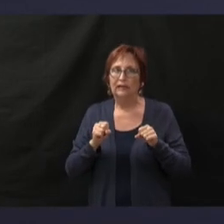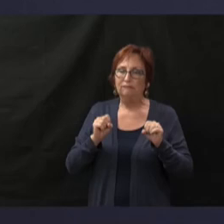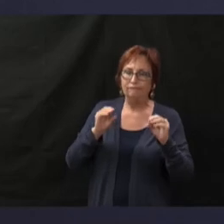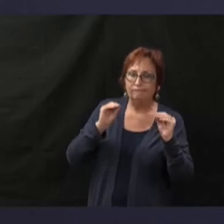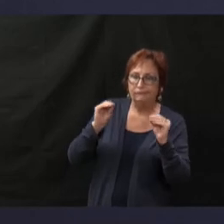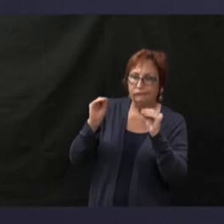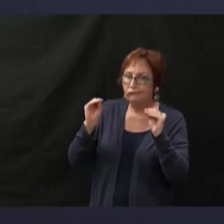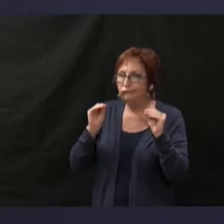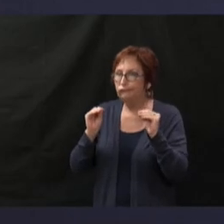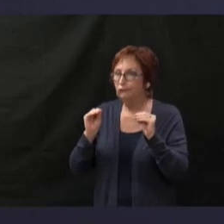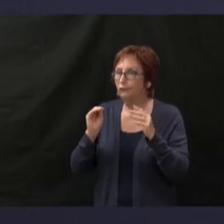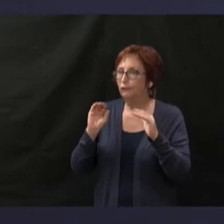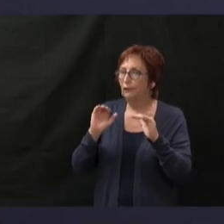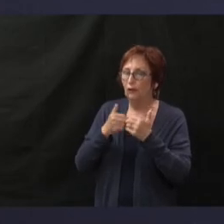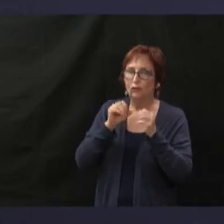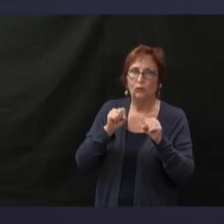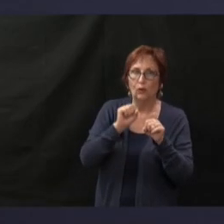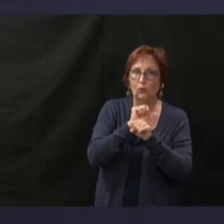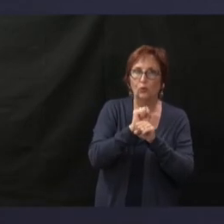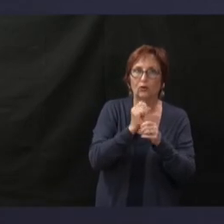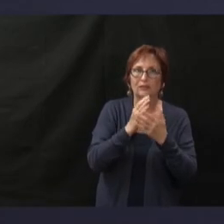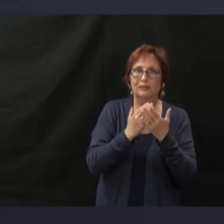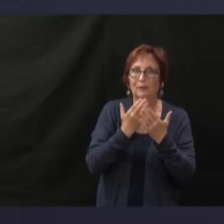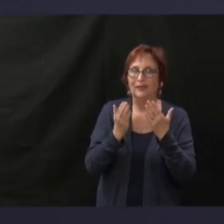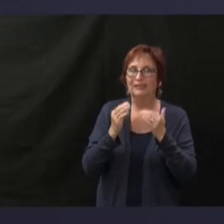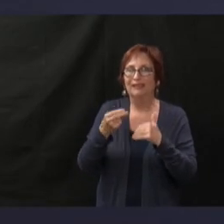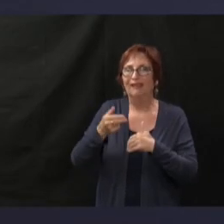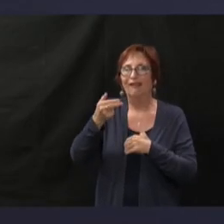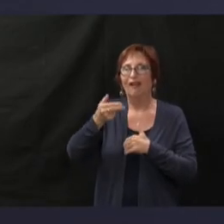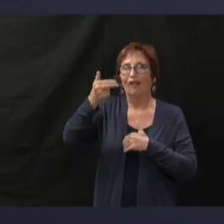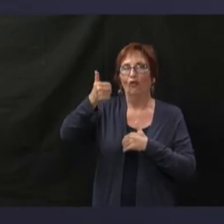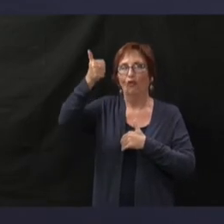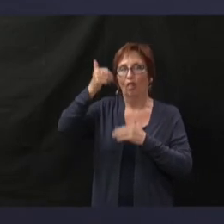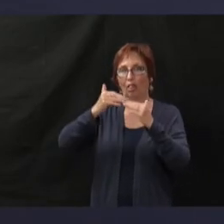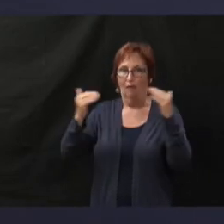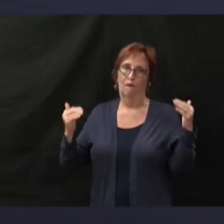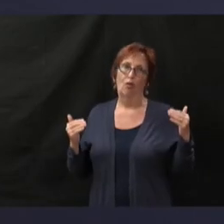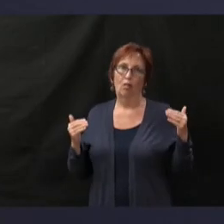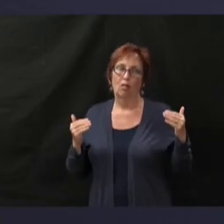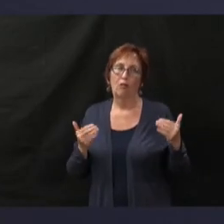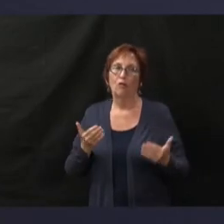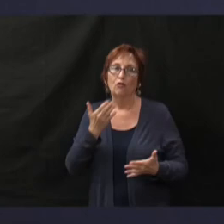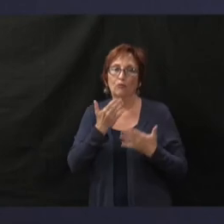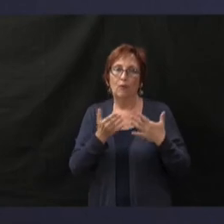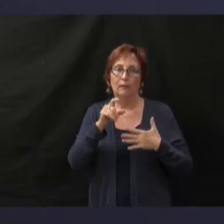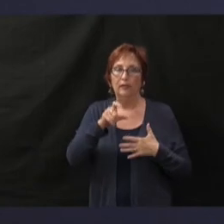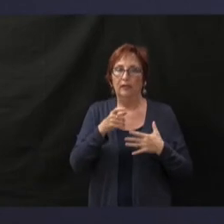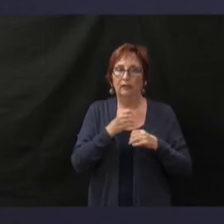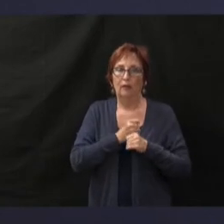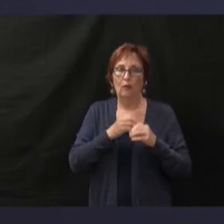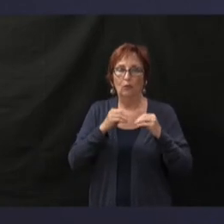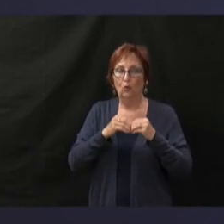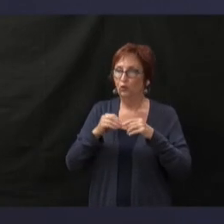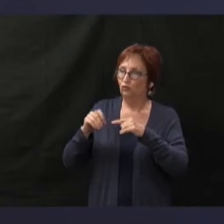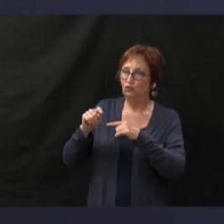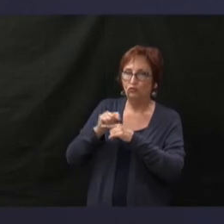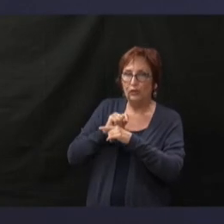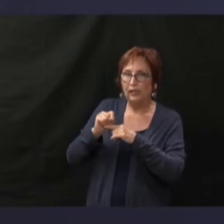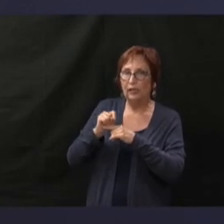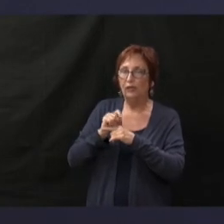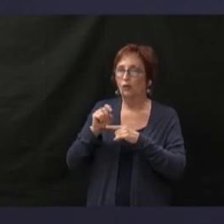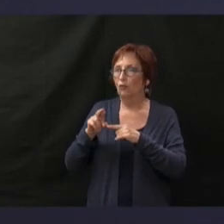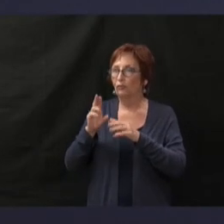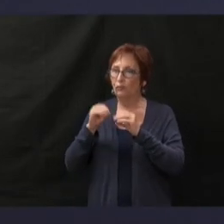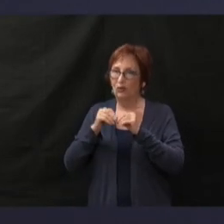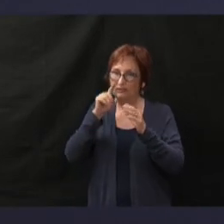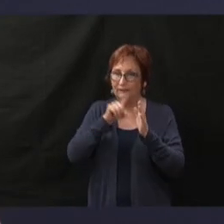you can work on some things at a higher level with kids. And you'd probably have to get some more training or some more